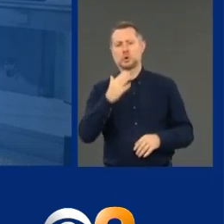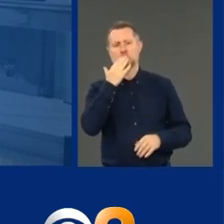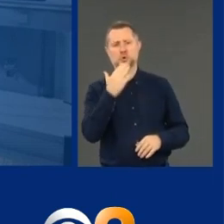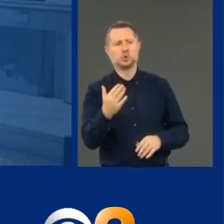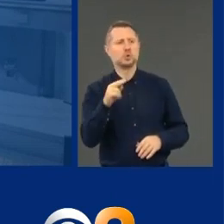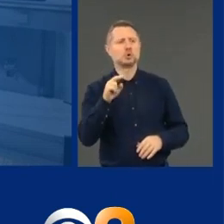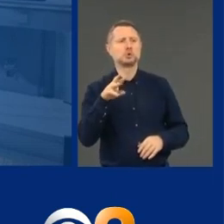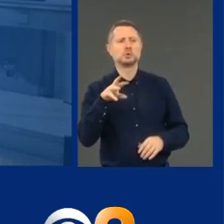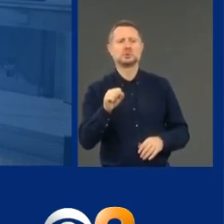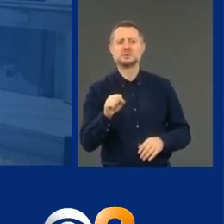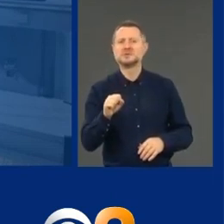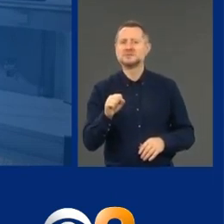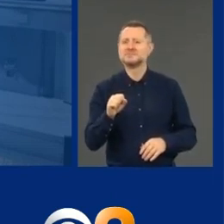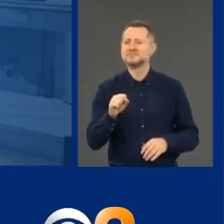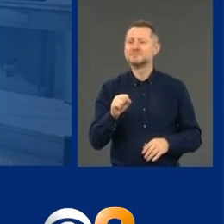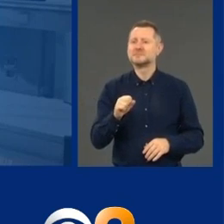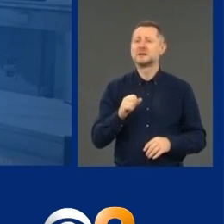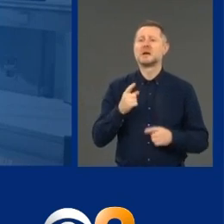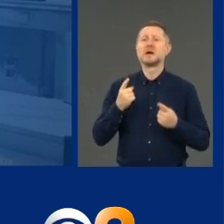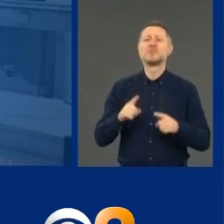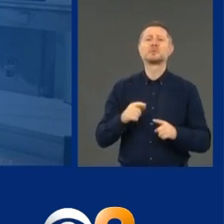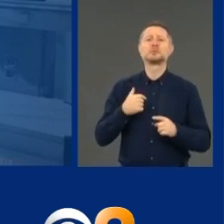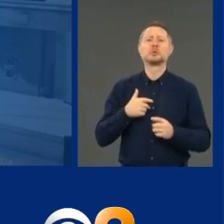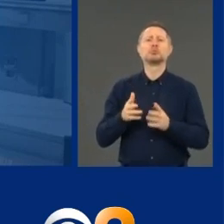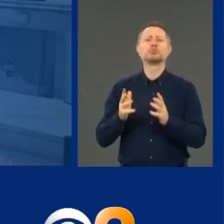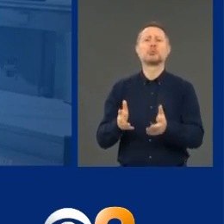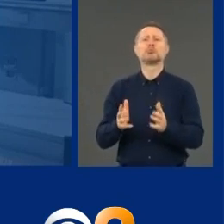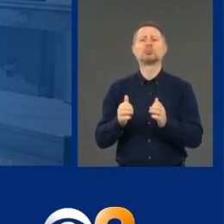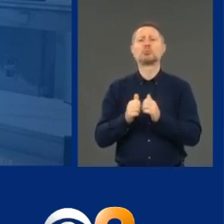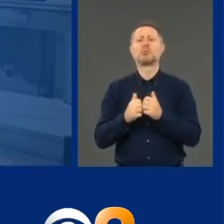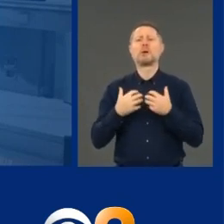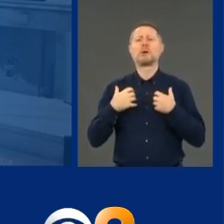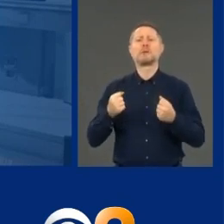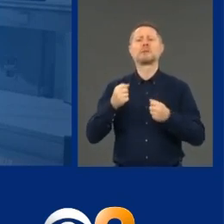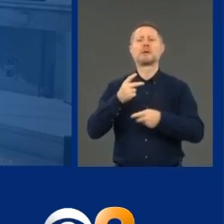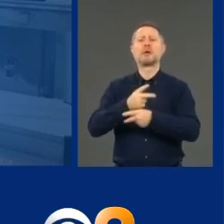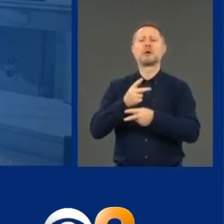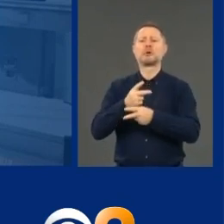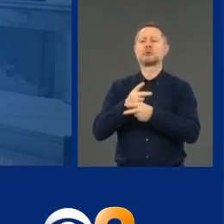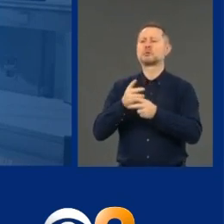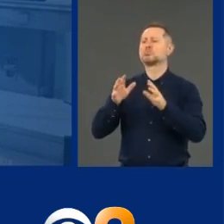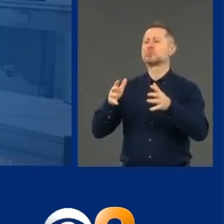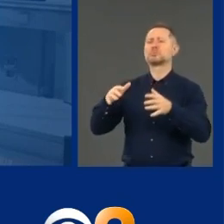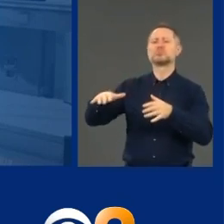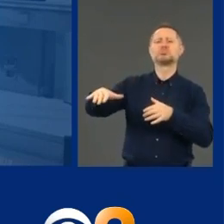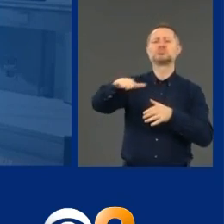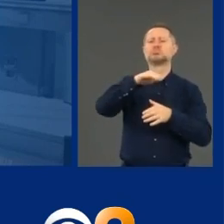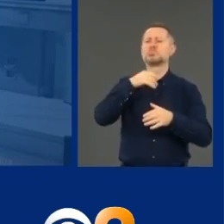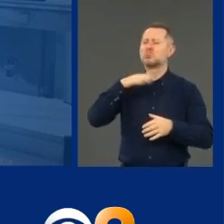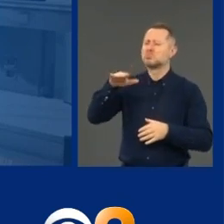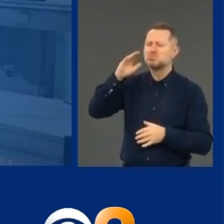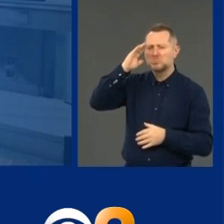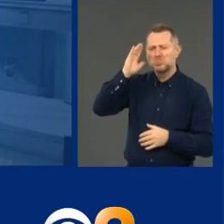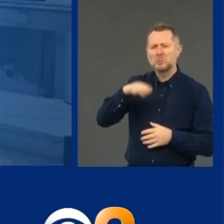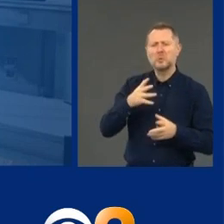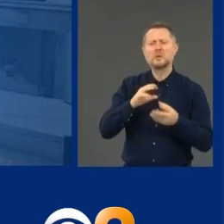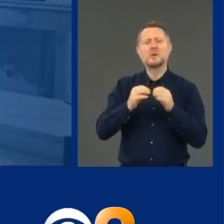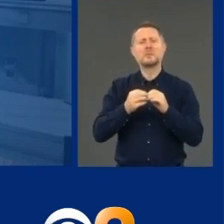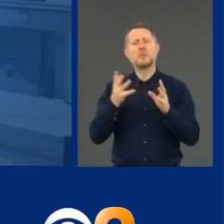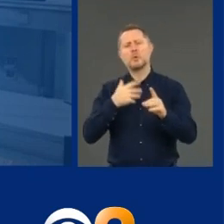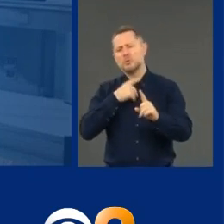I had a conversation with a healthcare professional once, and I said, you know what? what number should I be looking